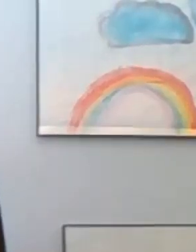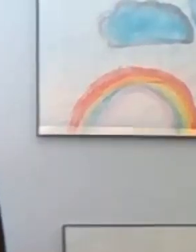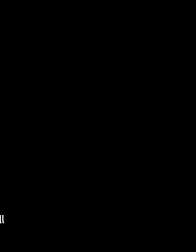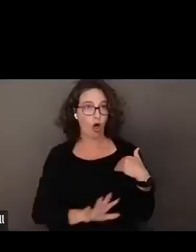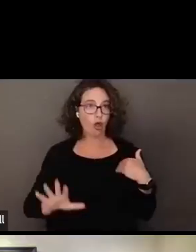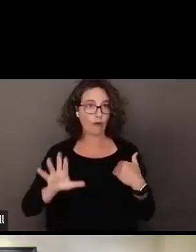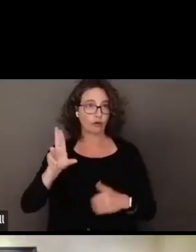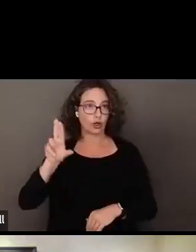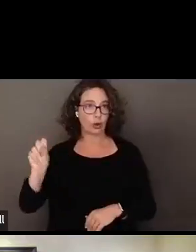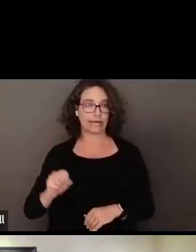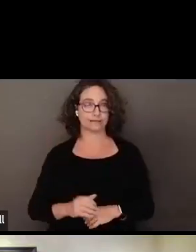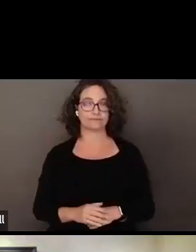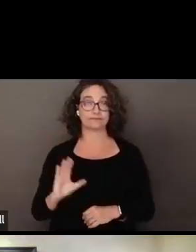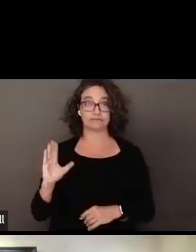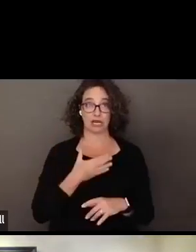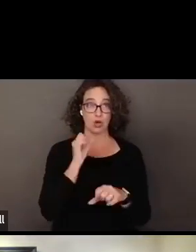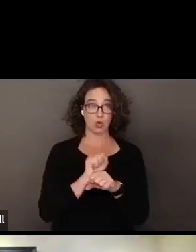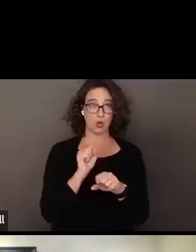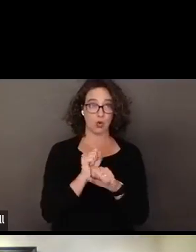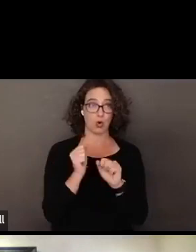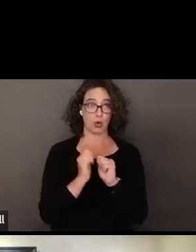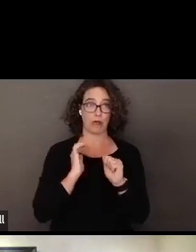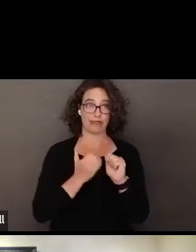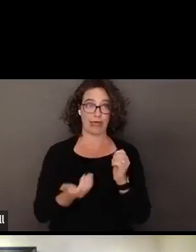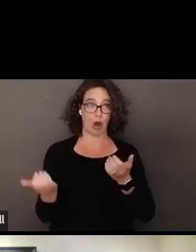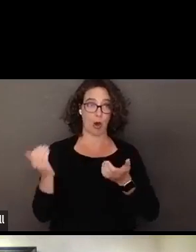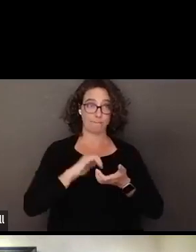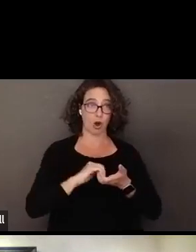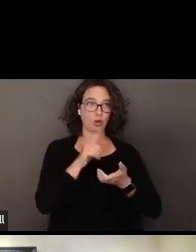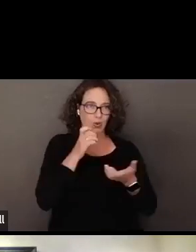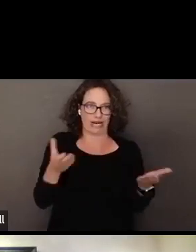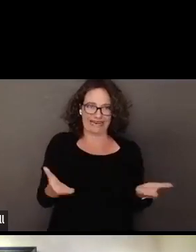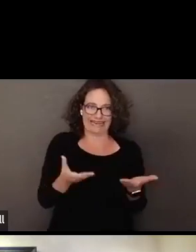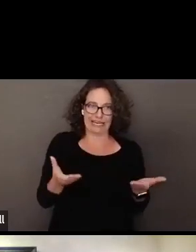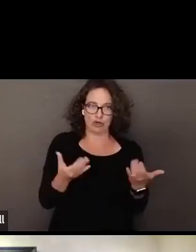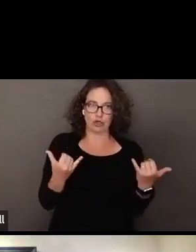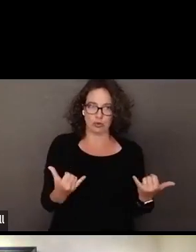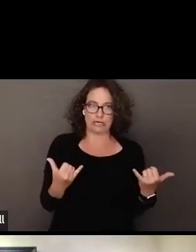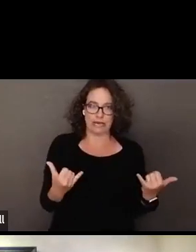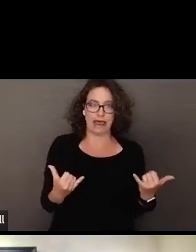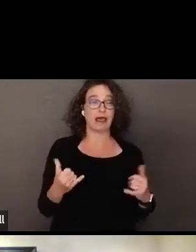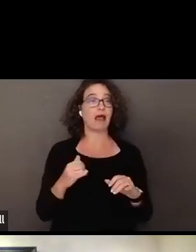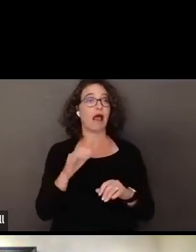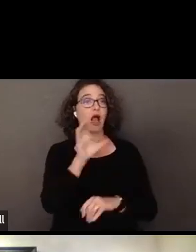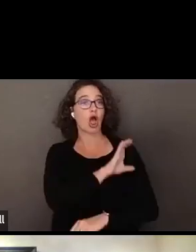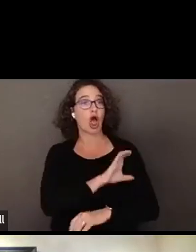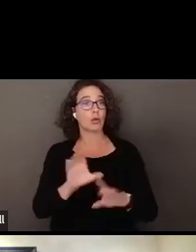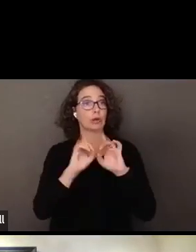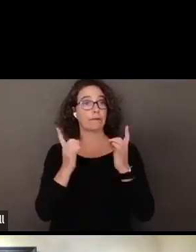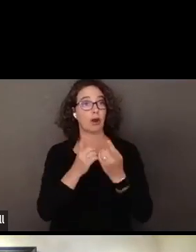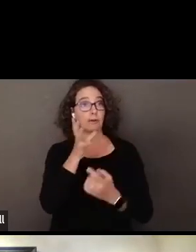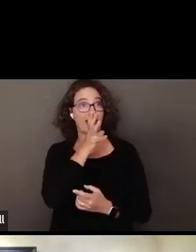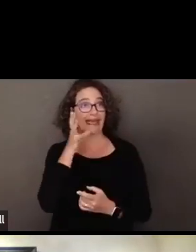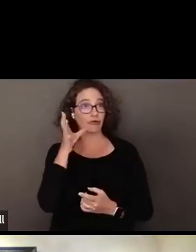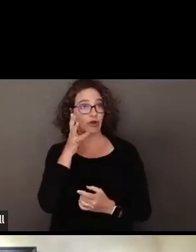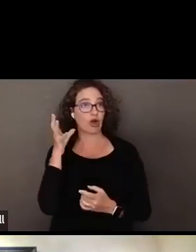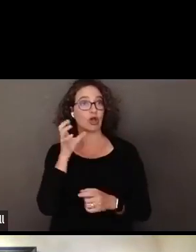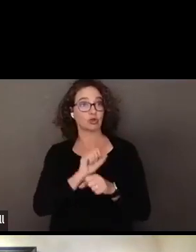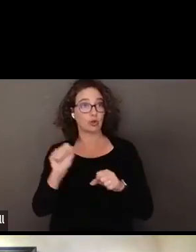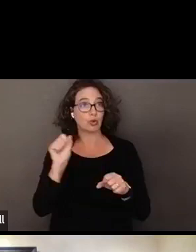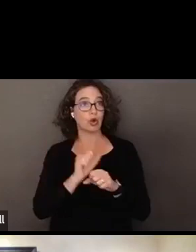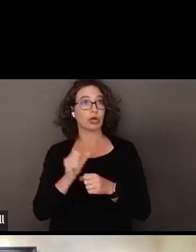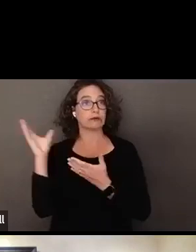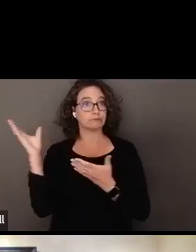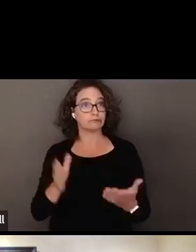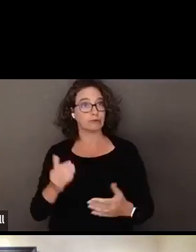Through the work we're doing with our partners who are present on our panel here today, the Colorado Department of Agriculture is working to bring awareness and